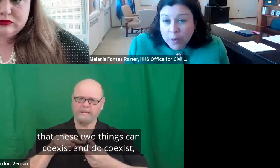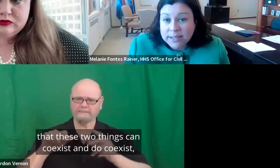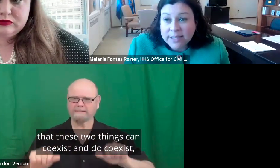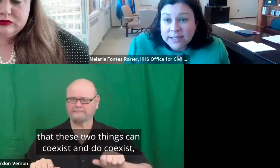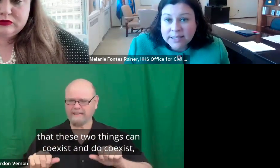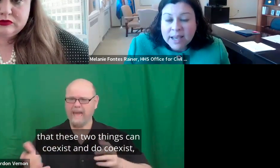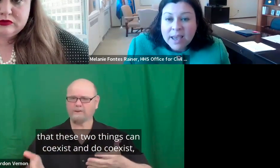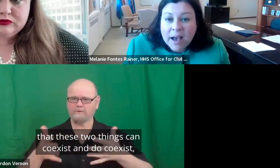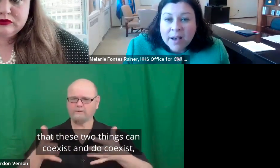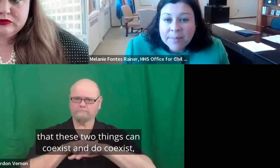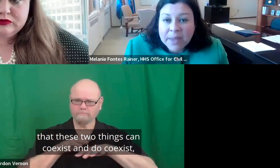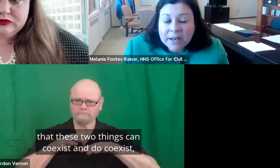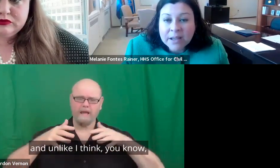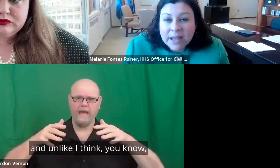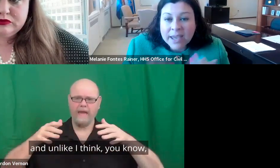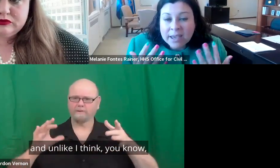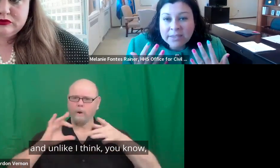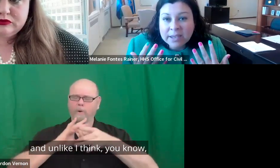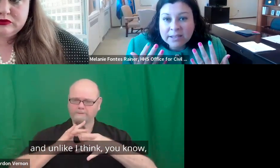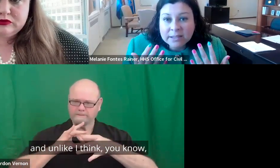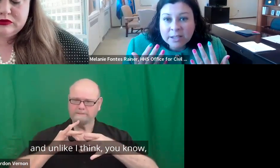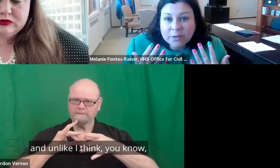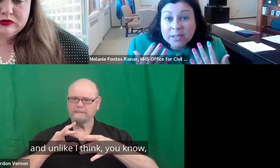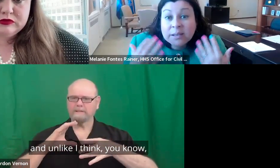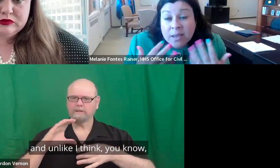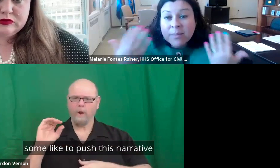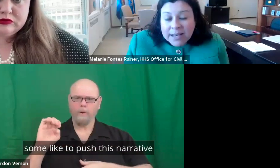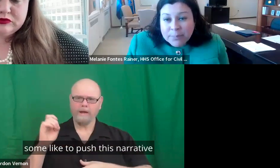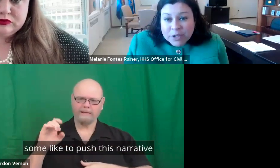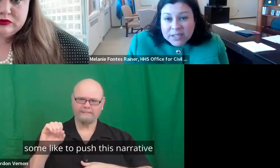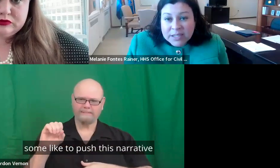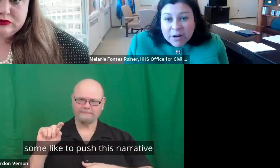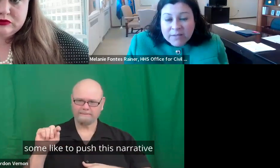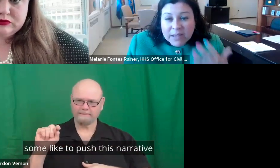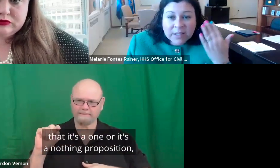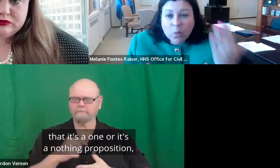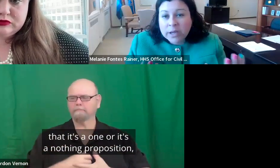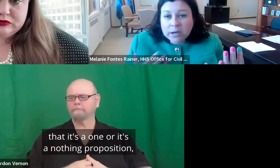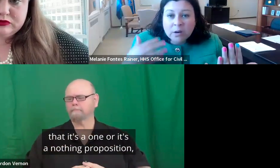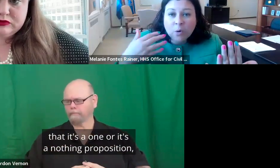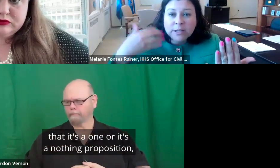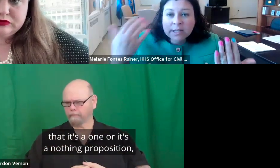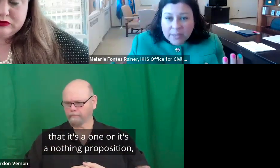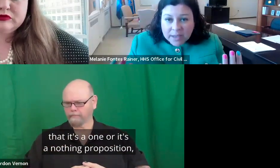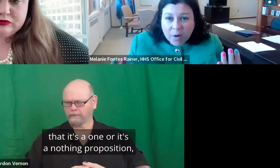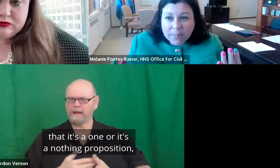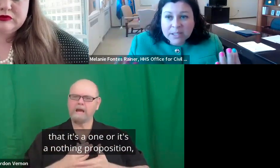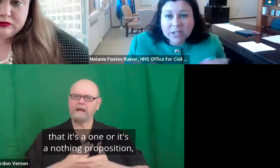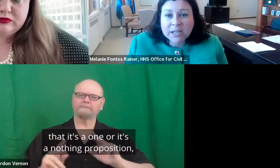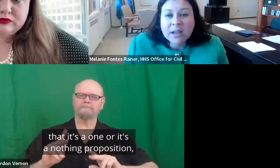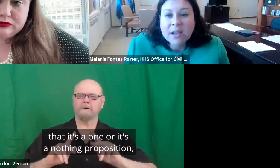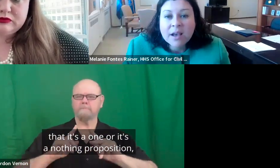do coexist. And unlike, I think, some like to push this narrative that it's a one or it's a